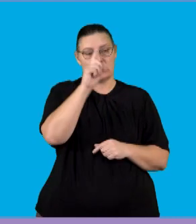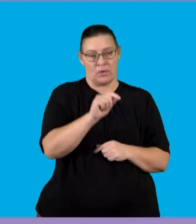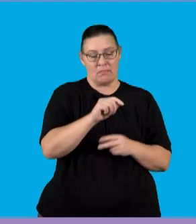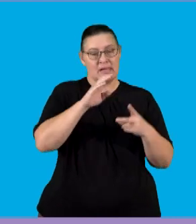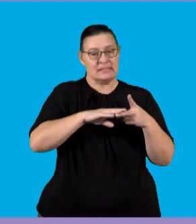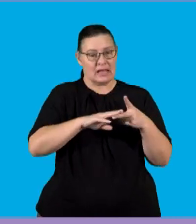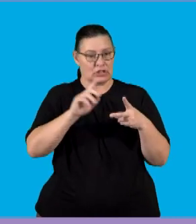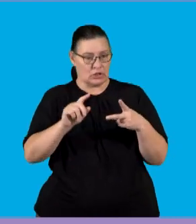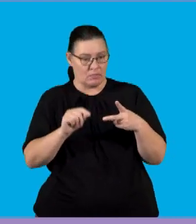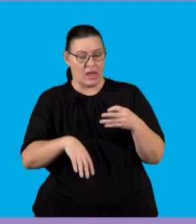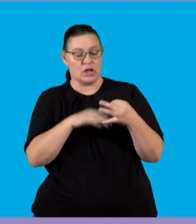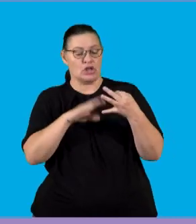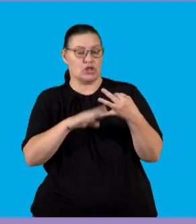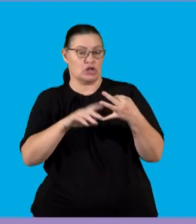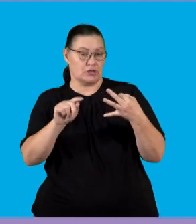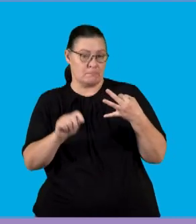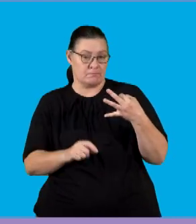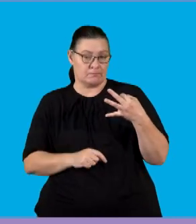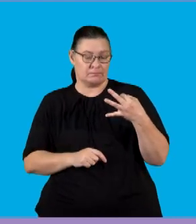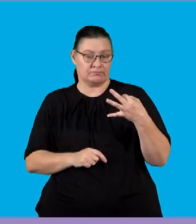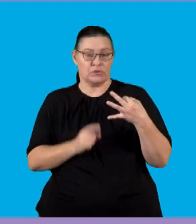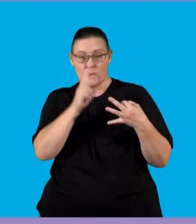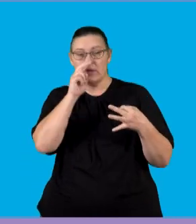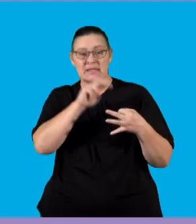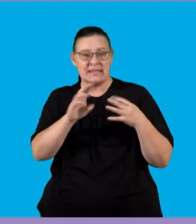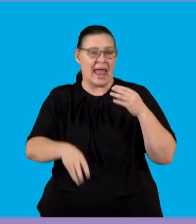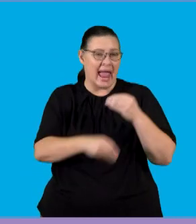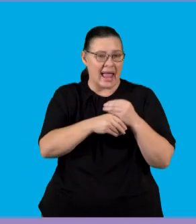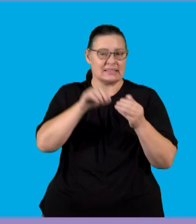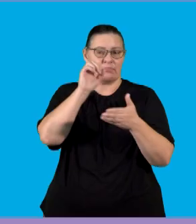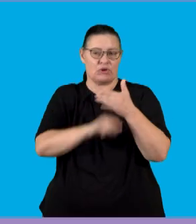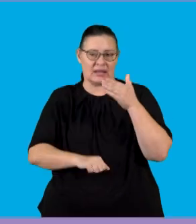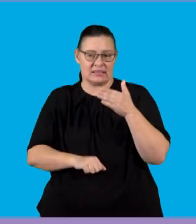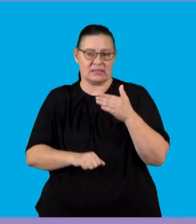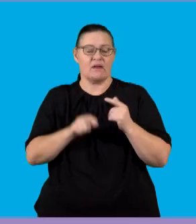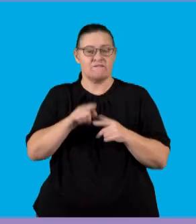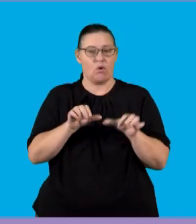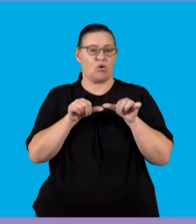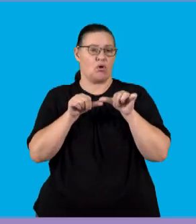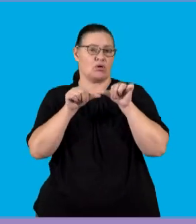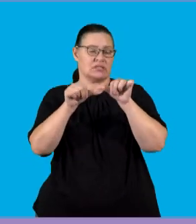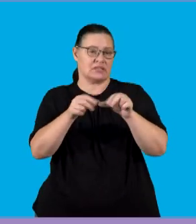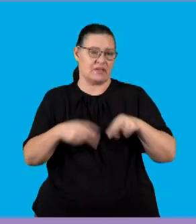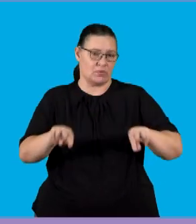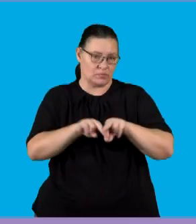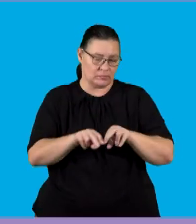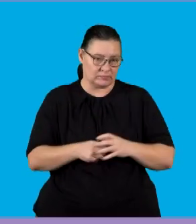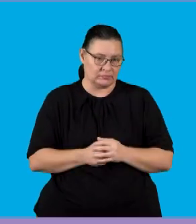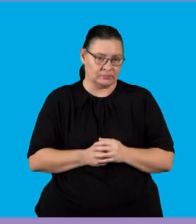our second term, and our third term. So we need to add or subtract that constant